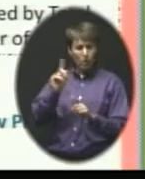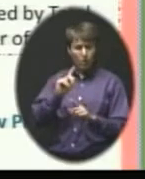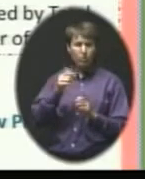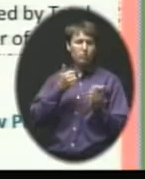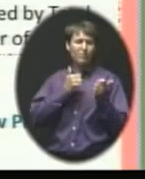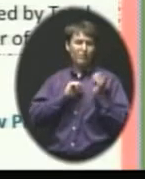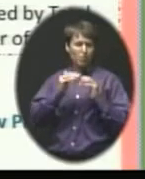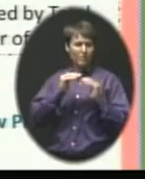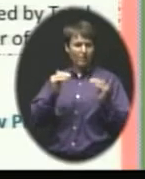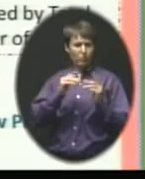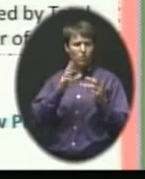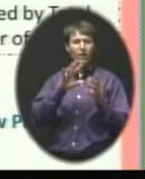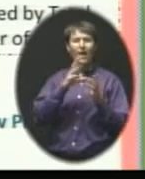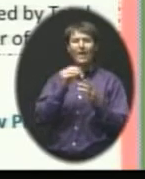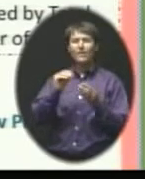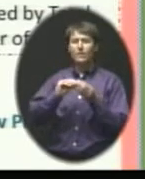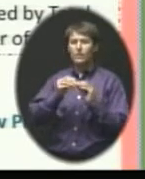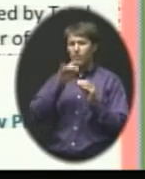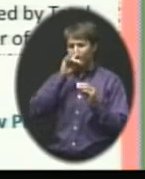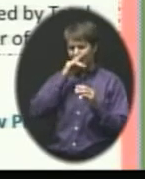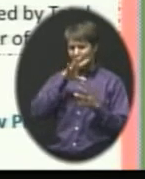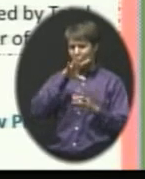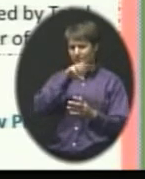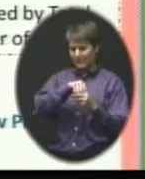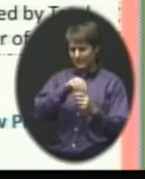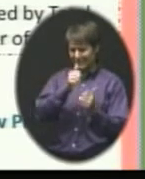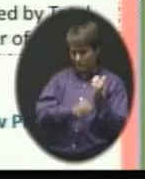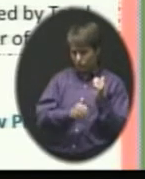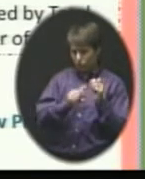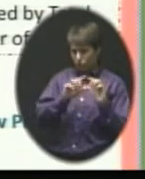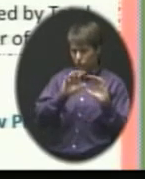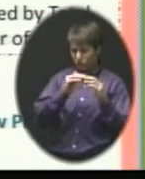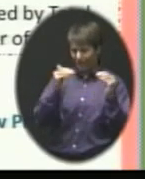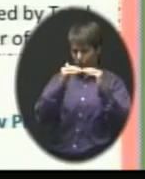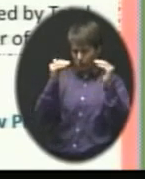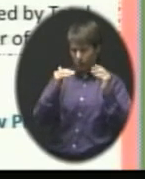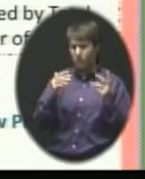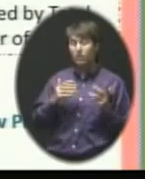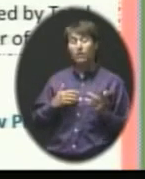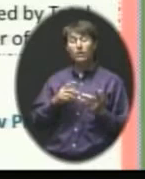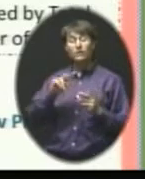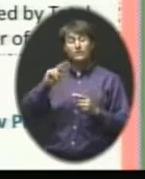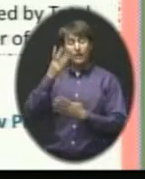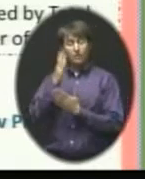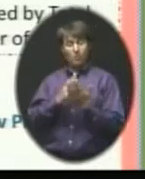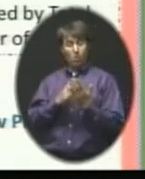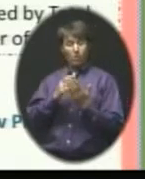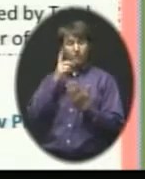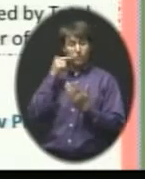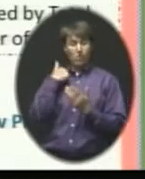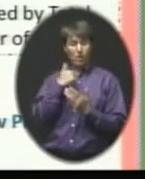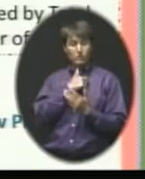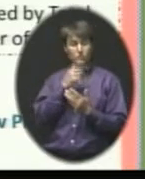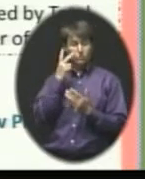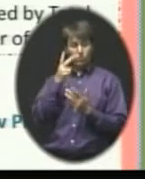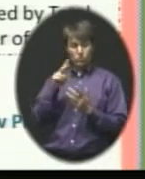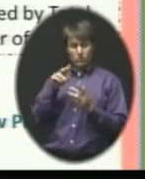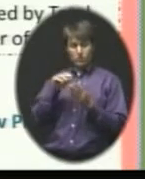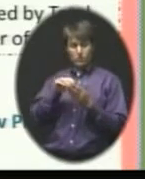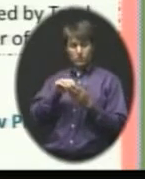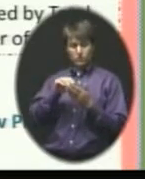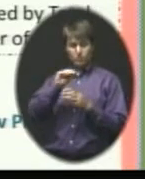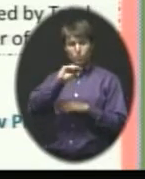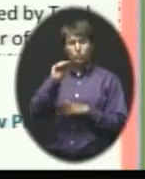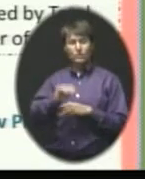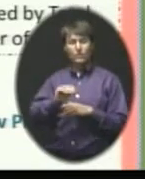and the number of kids in each. The second part of the achievement piece that's important is for us to look at the percentage of students that score